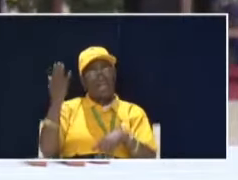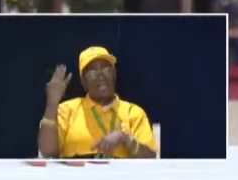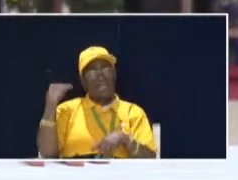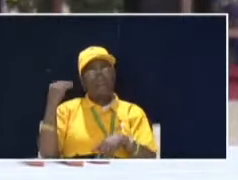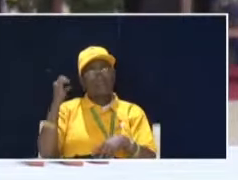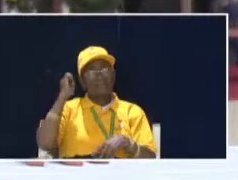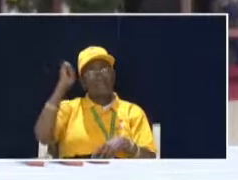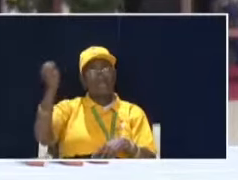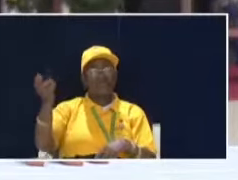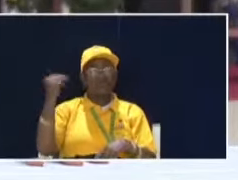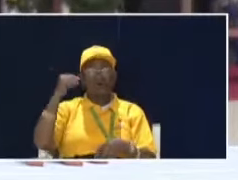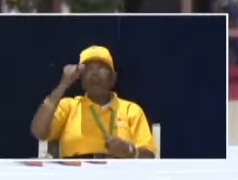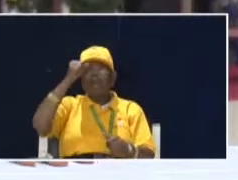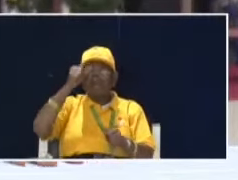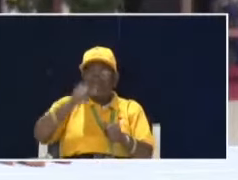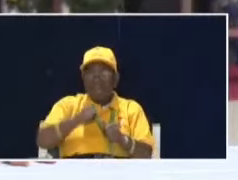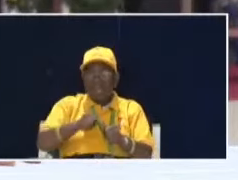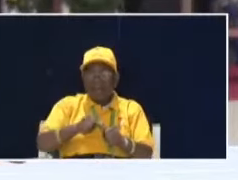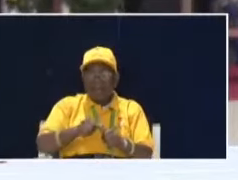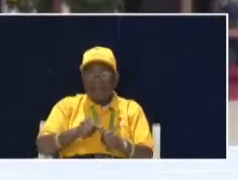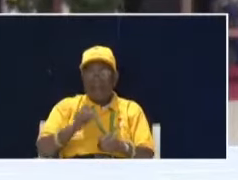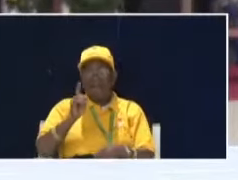he was remembered.